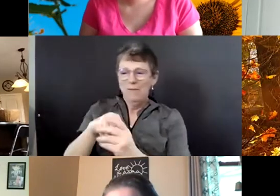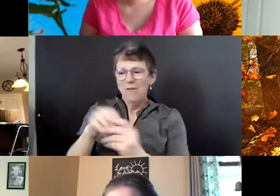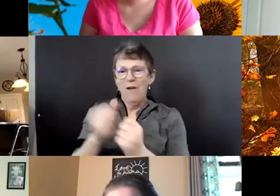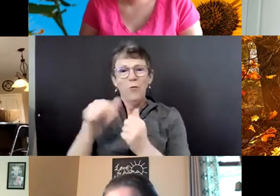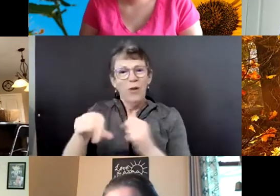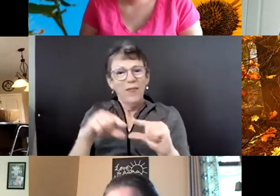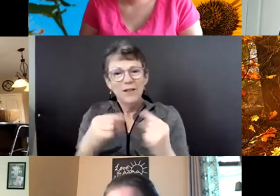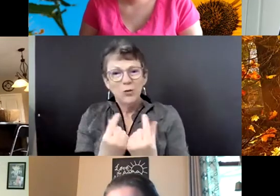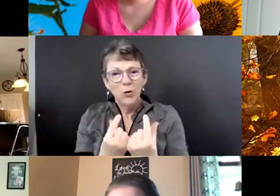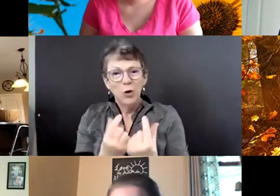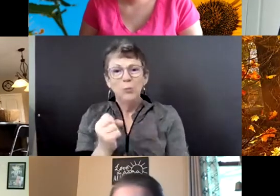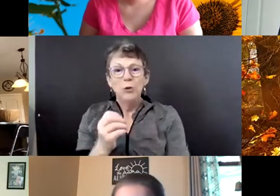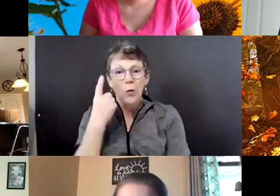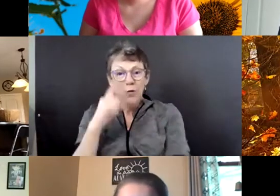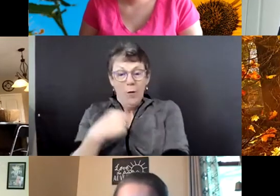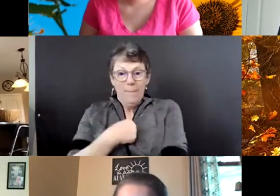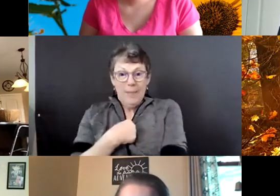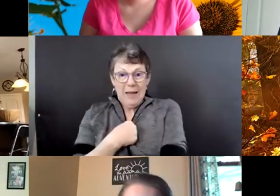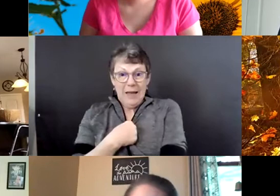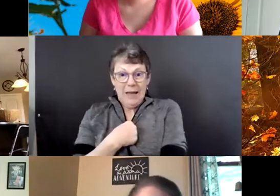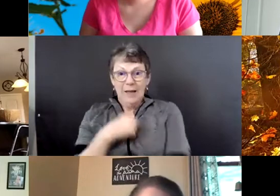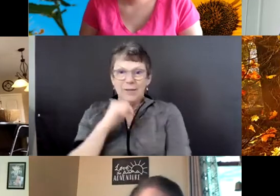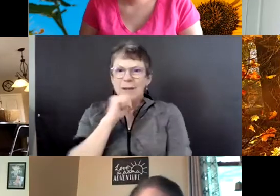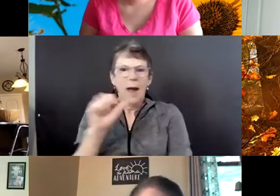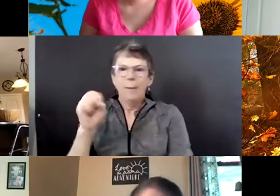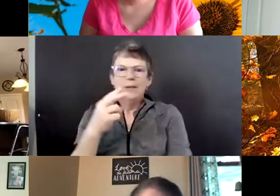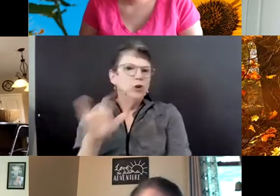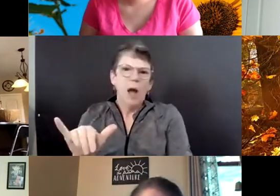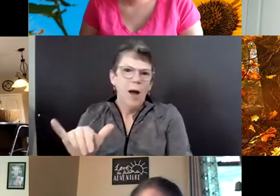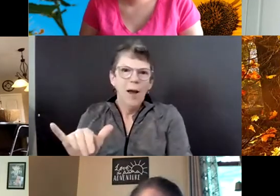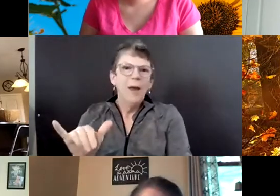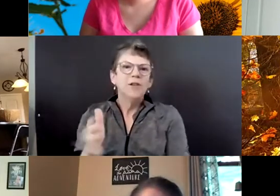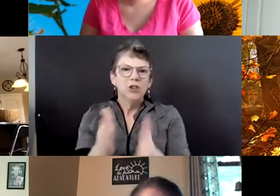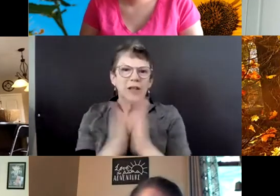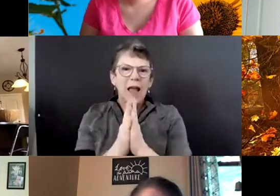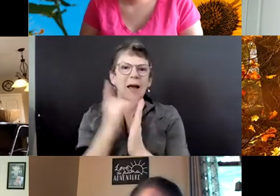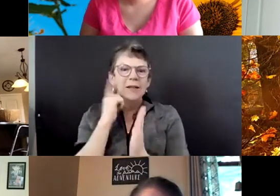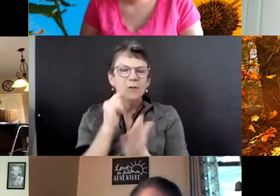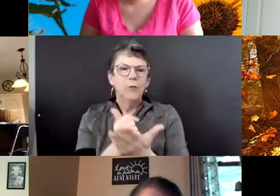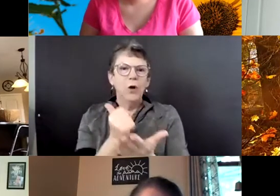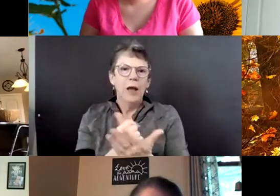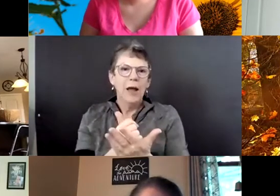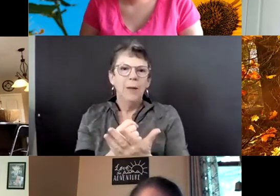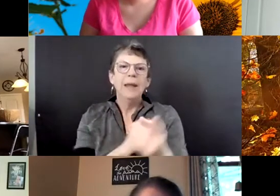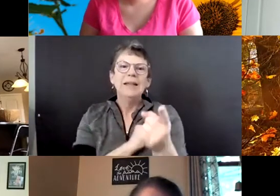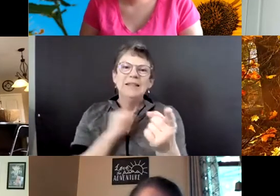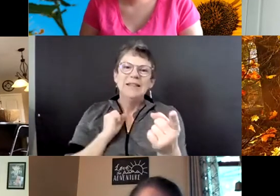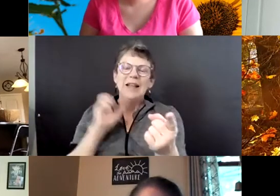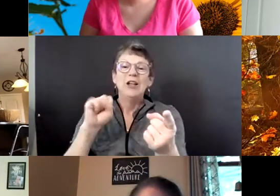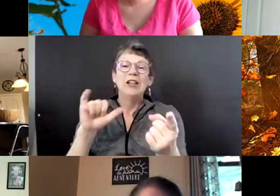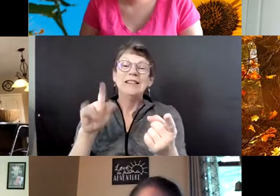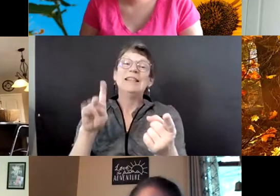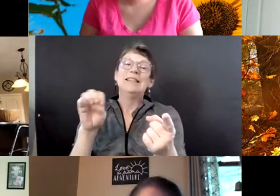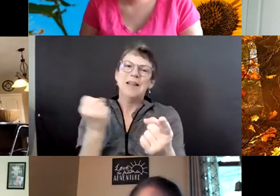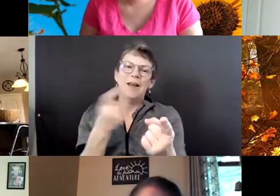so for me, it's been important to just not be shy about asking them for help. Senator Sykes is doing such a tremendous